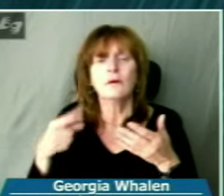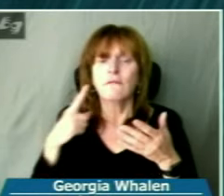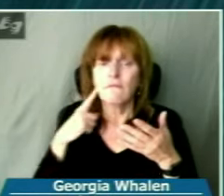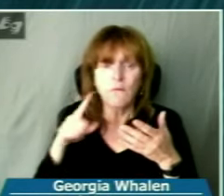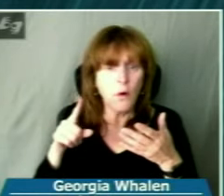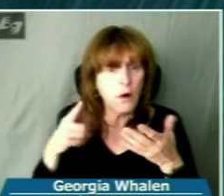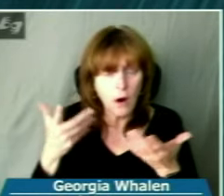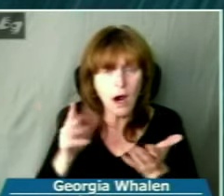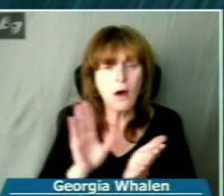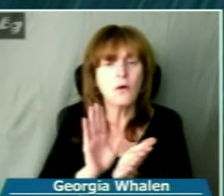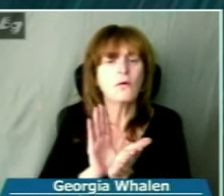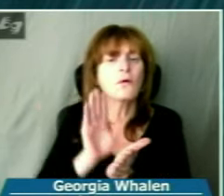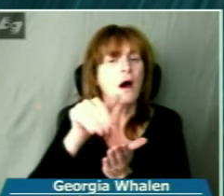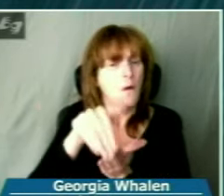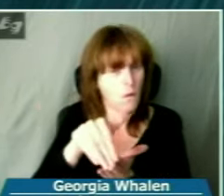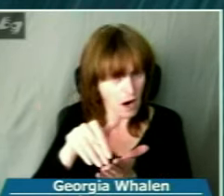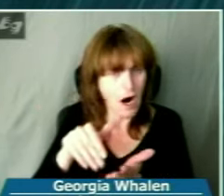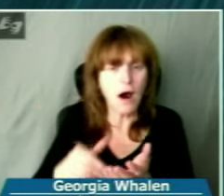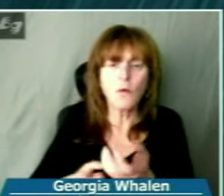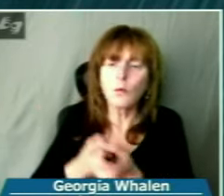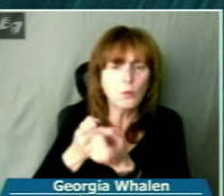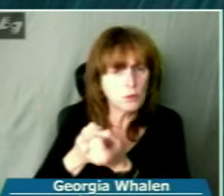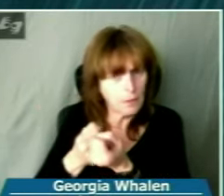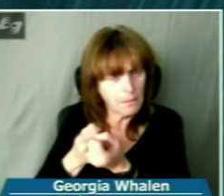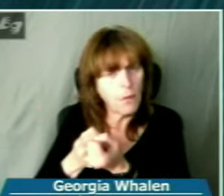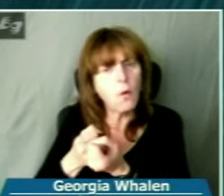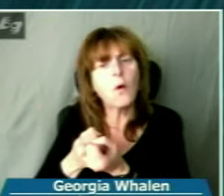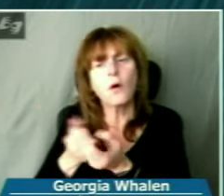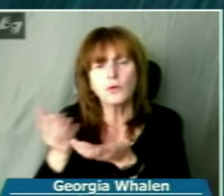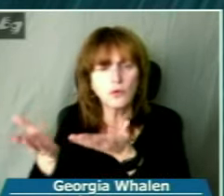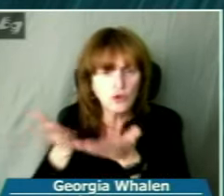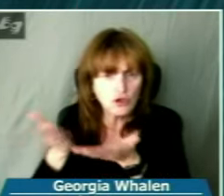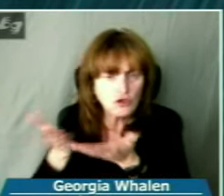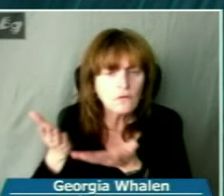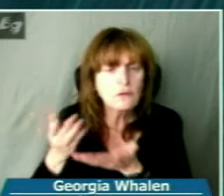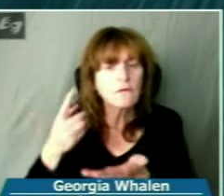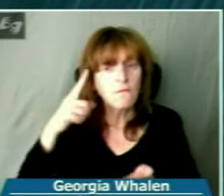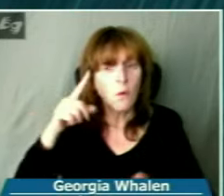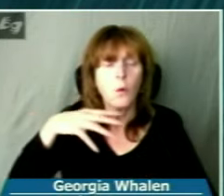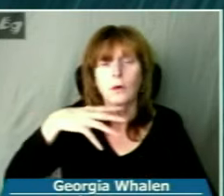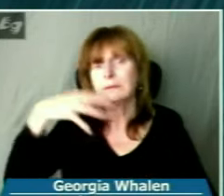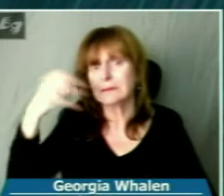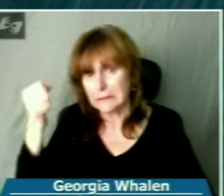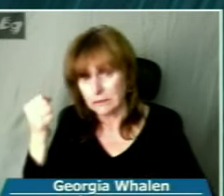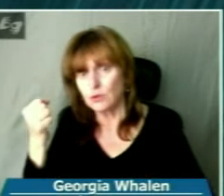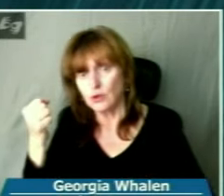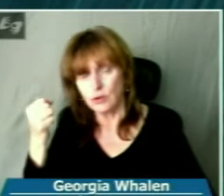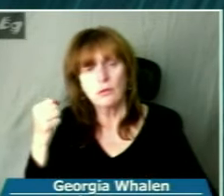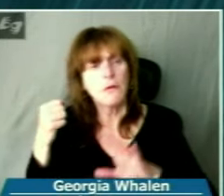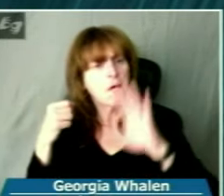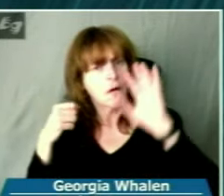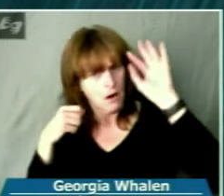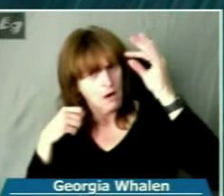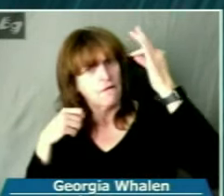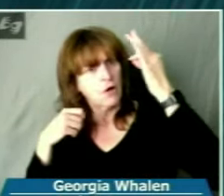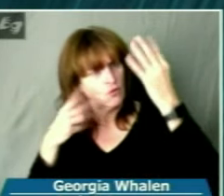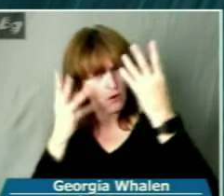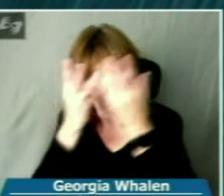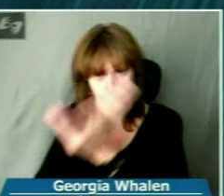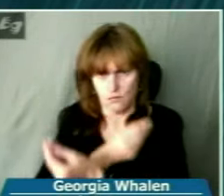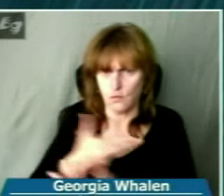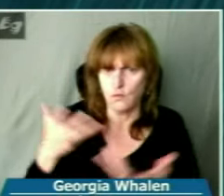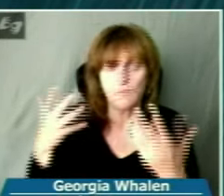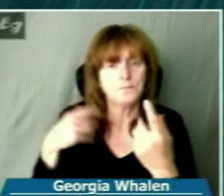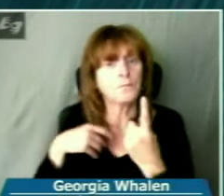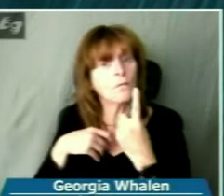to support practical services for Canadians and seniors. And so to that end, the federal government also announced a one-time